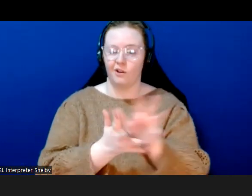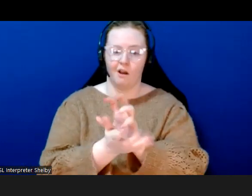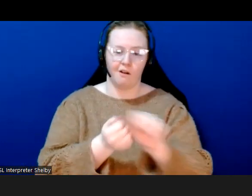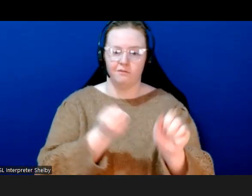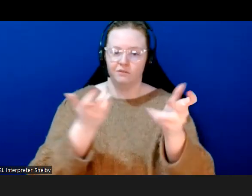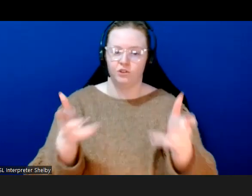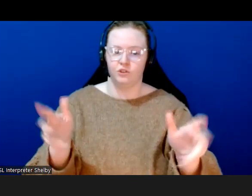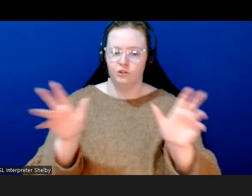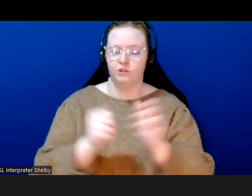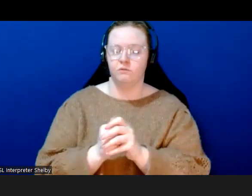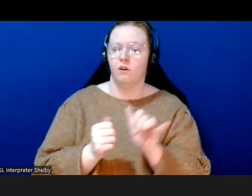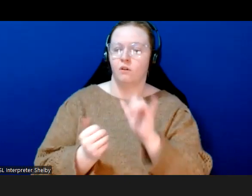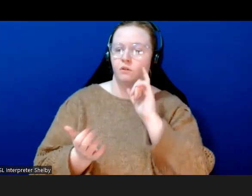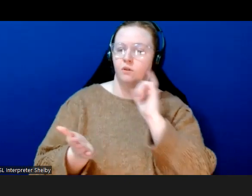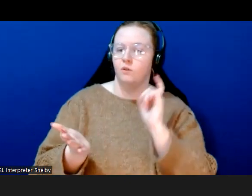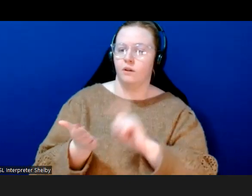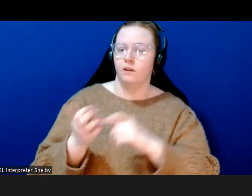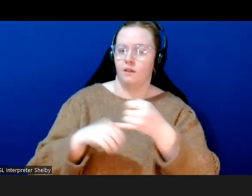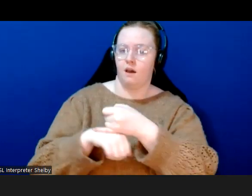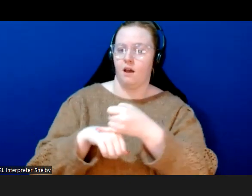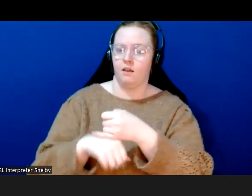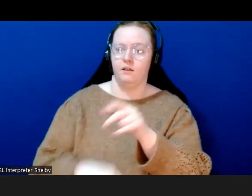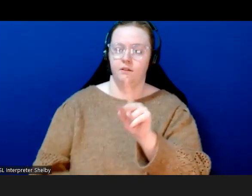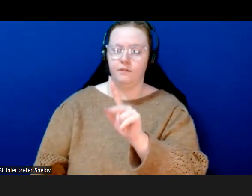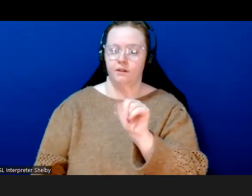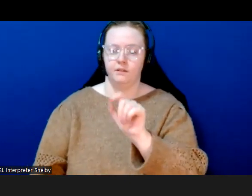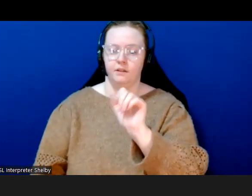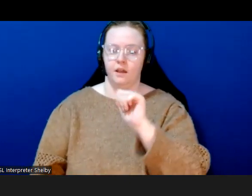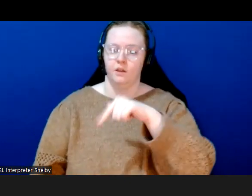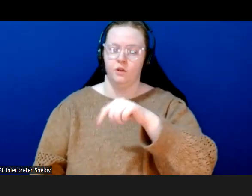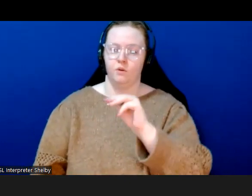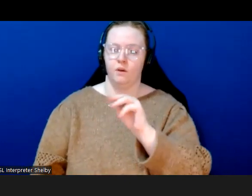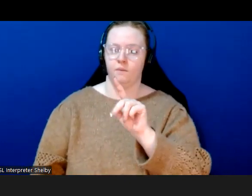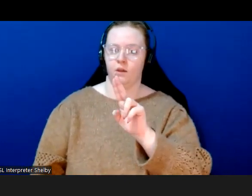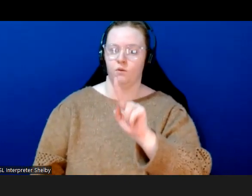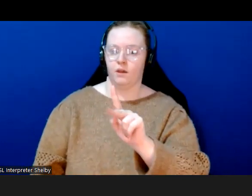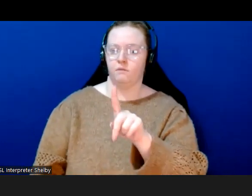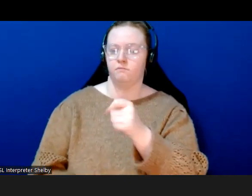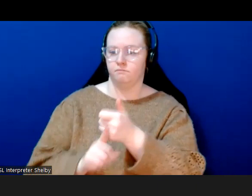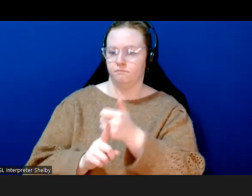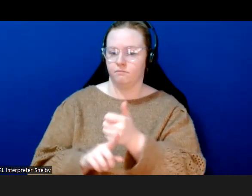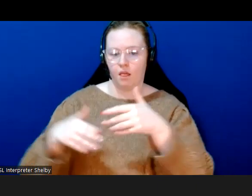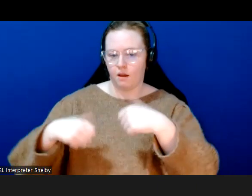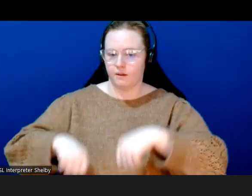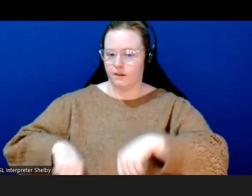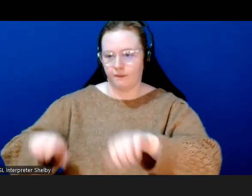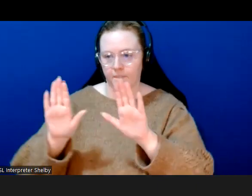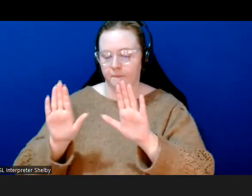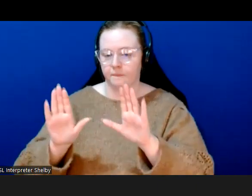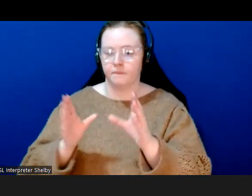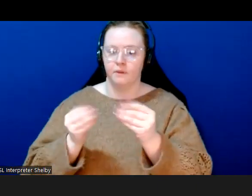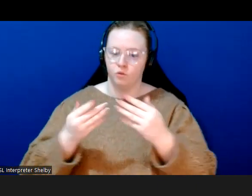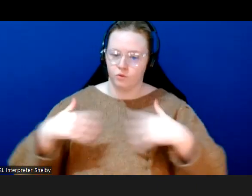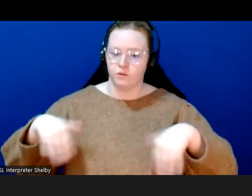We also acknowledge the island of Ukta-Umbuk as the unceded traditional territory of the Beothuk and the